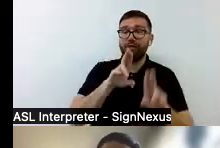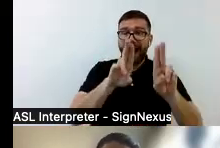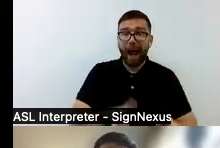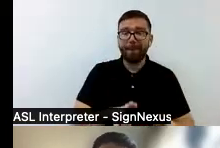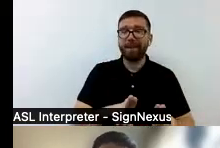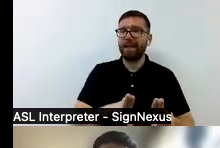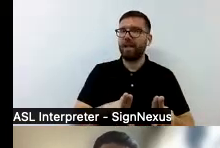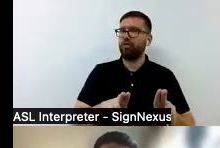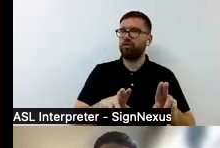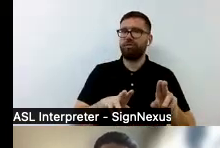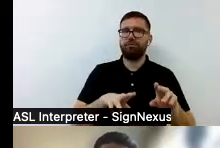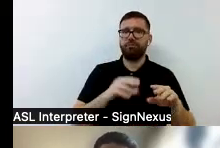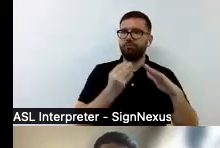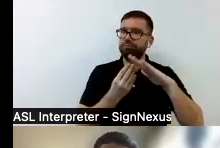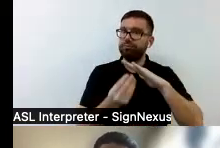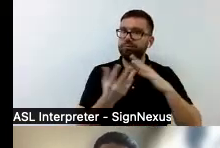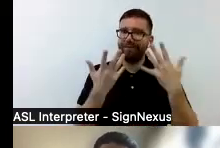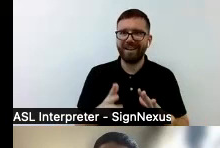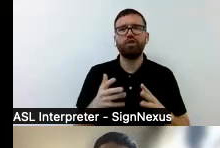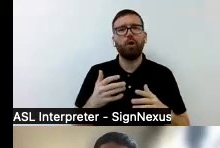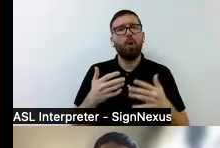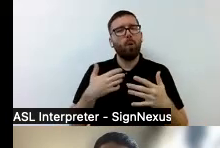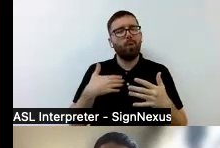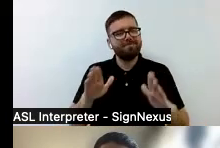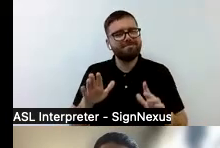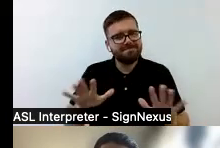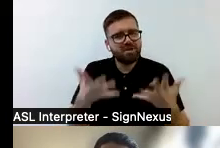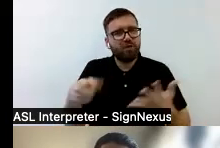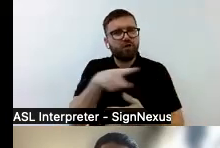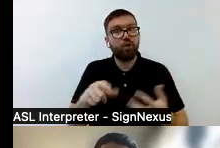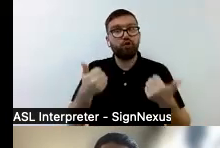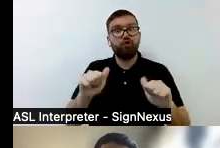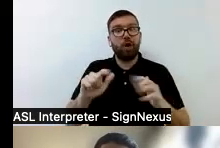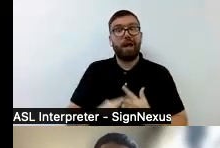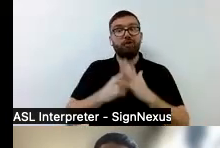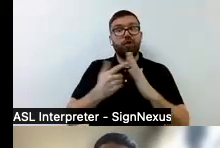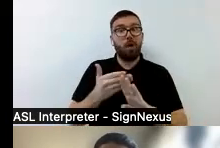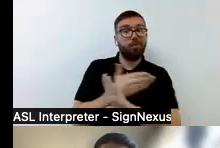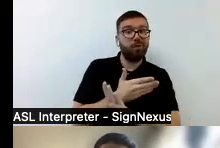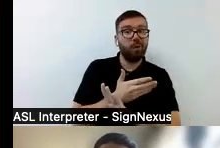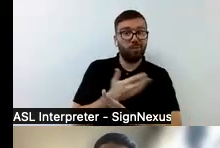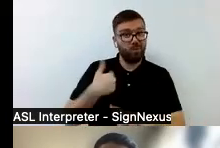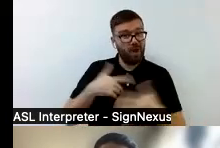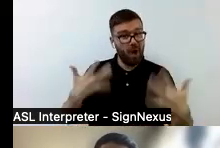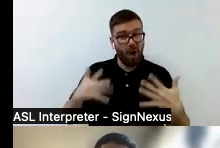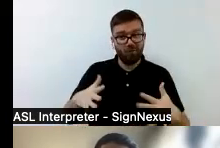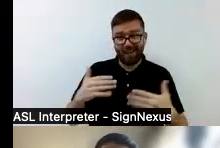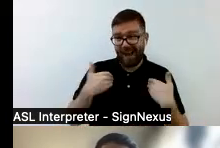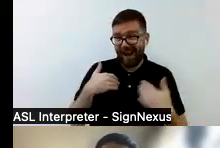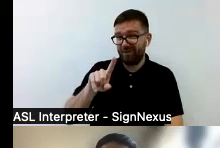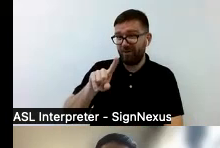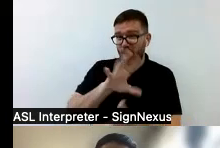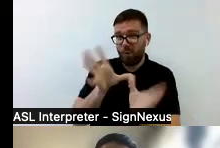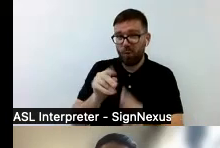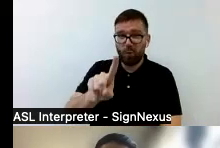as possible. We already have over 150 submissions. Starting